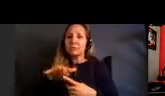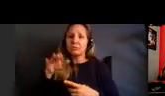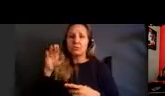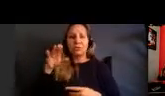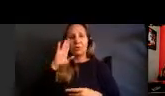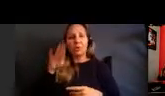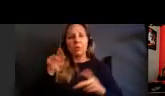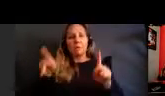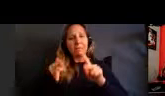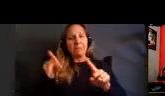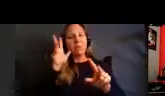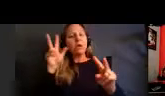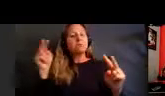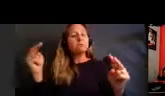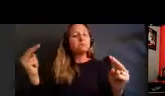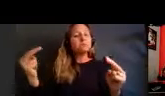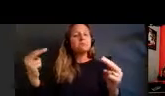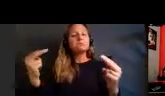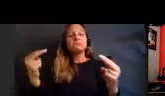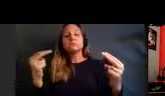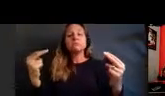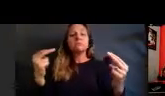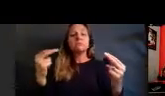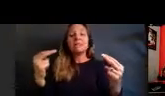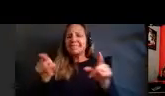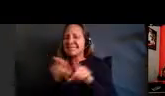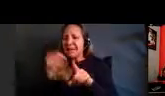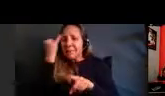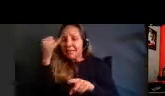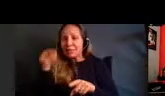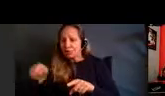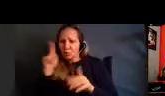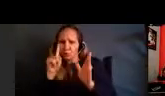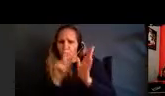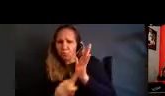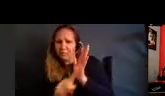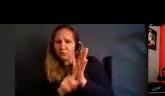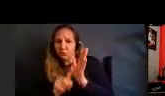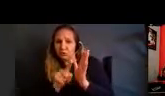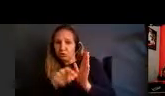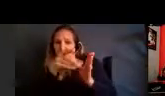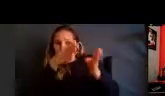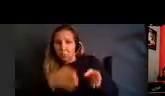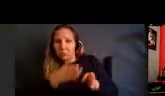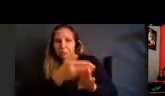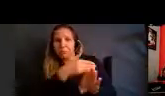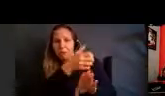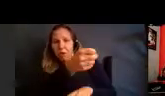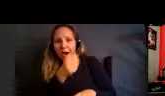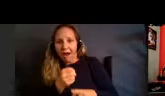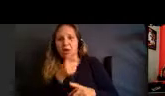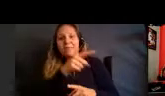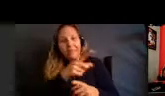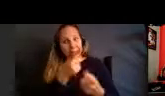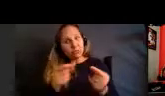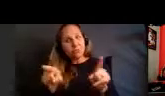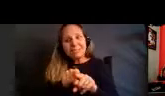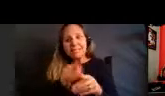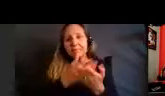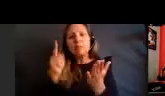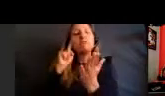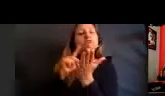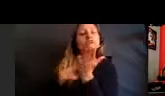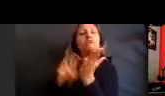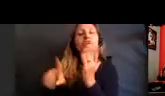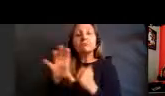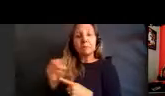your business just the same as you would look or do research on them before hiring them. They're looking to see, are you inclusive? Are you talking